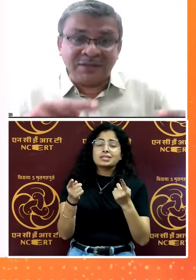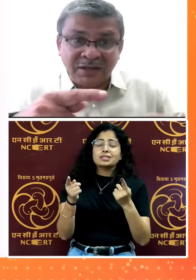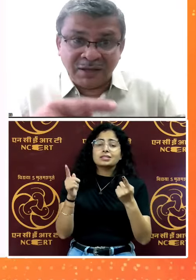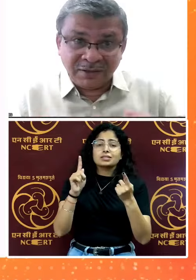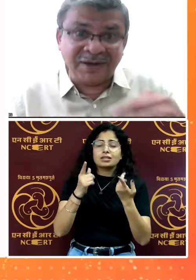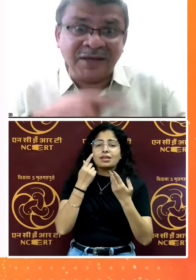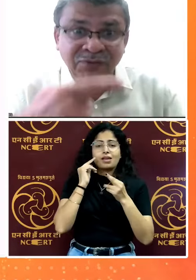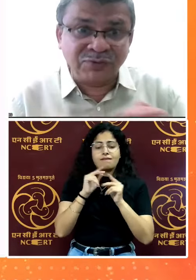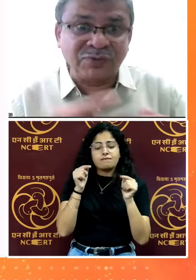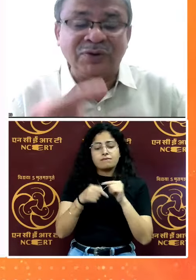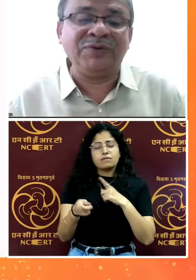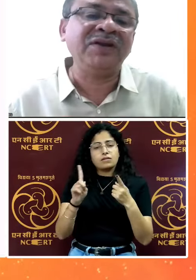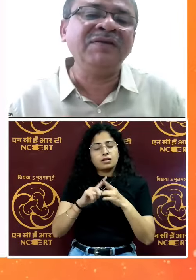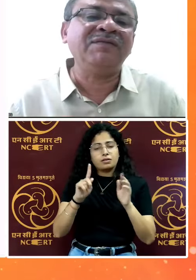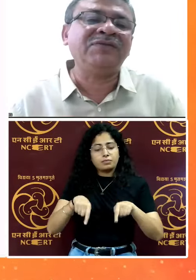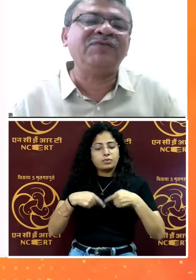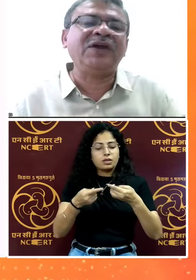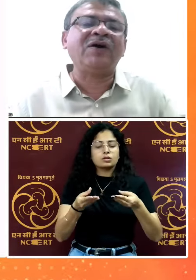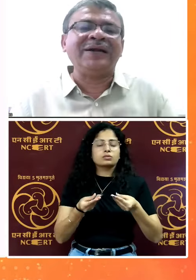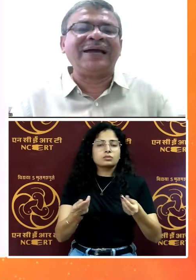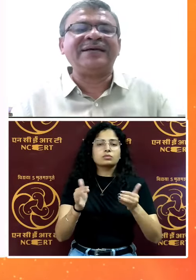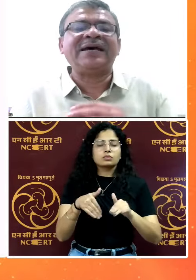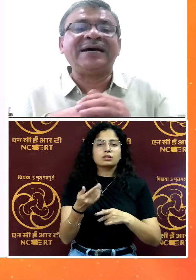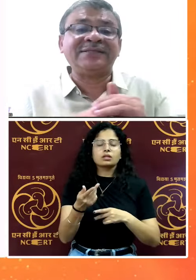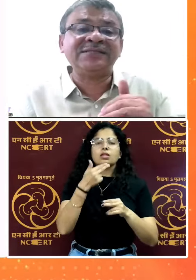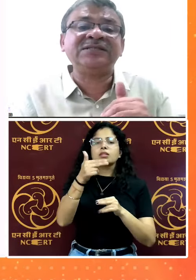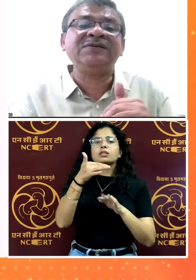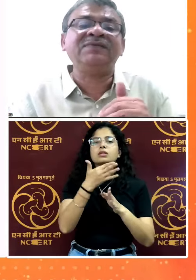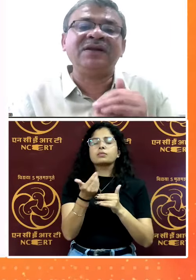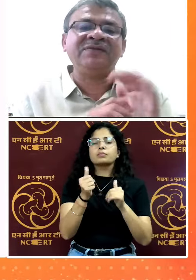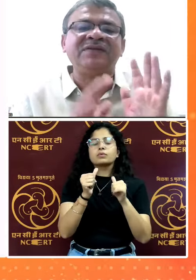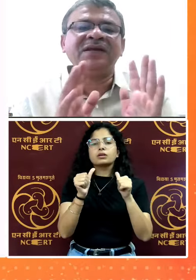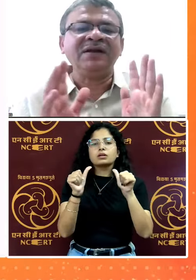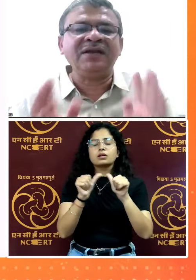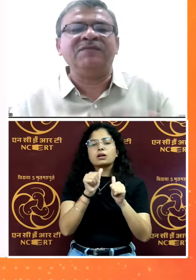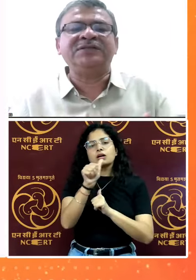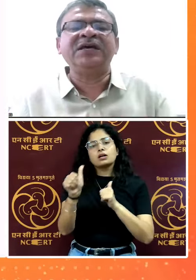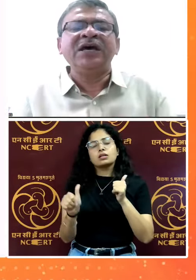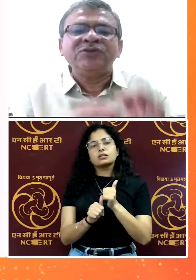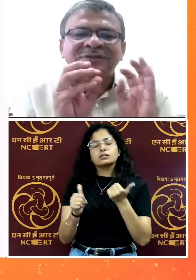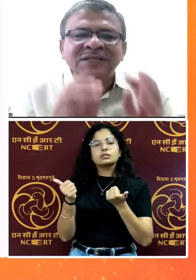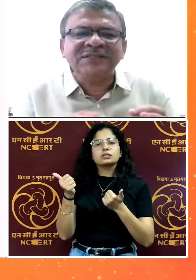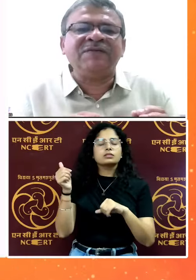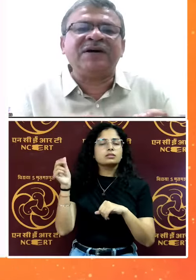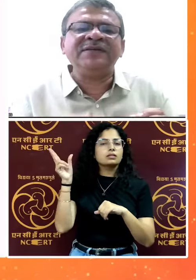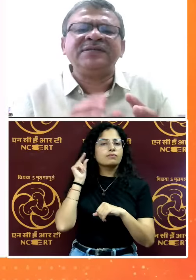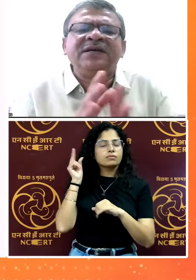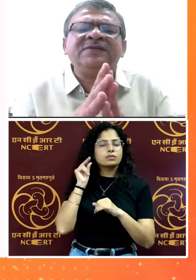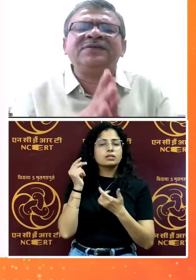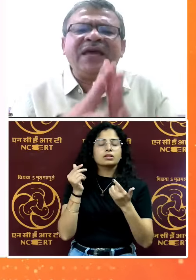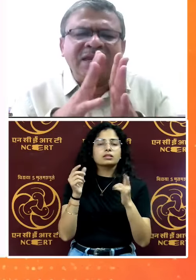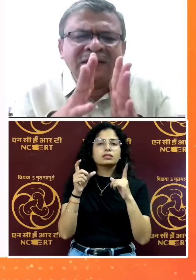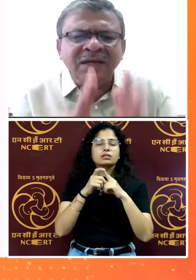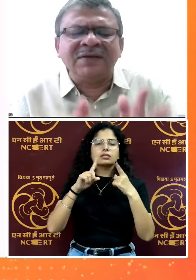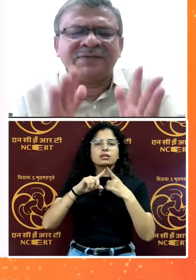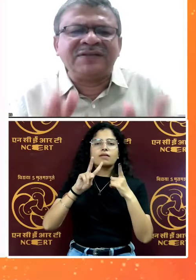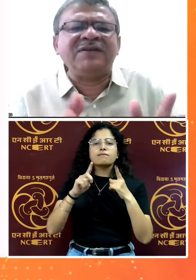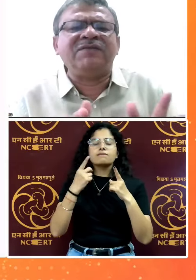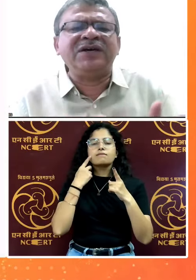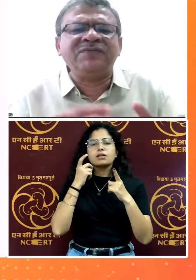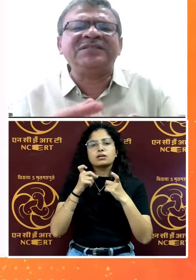have the next solution, which we call as assistive listening device. So this device is